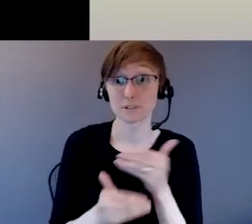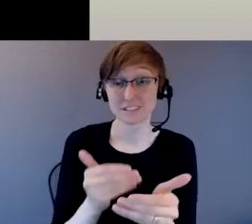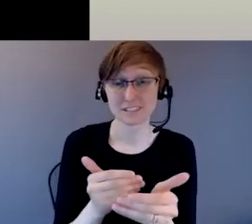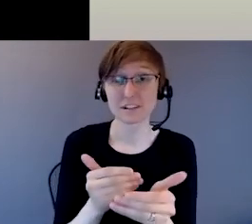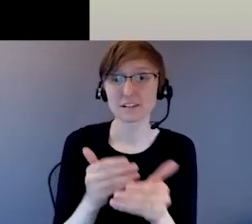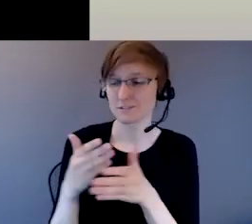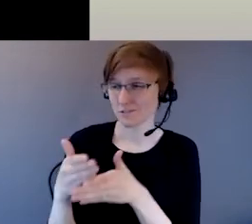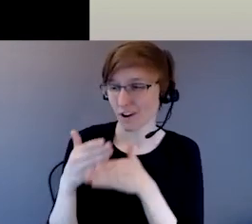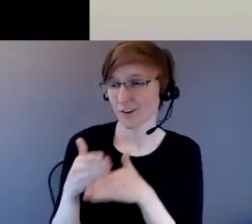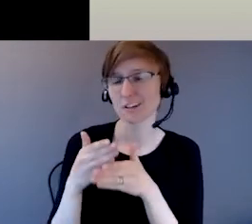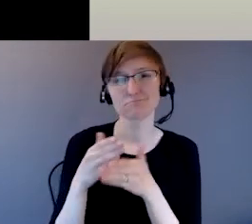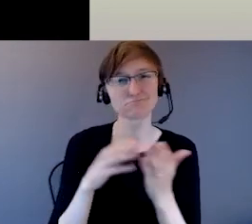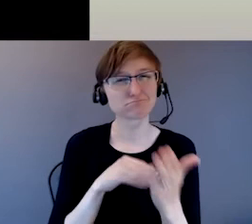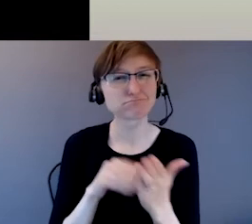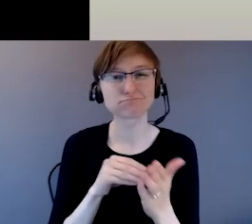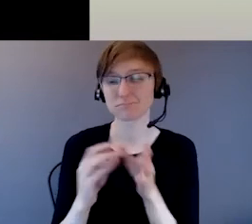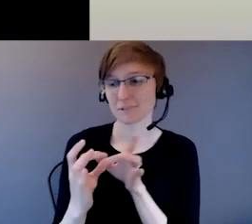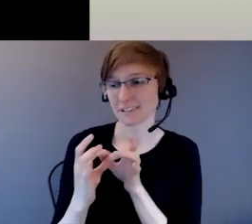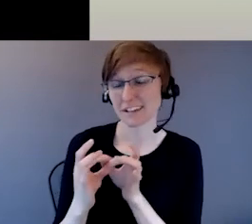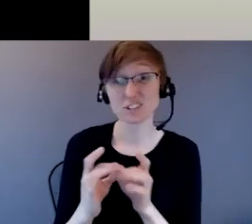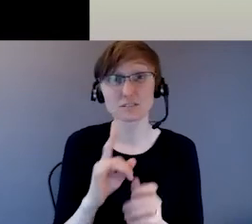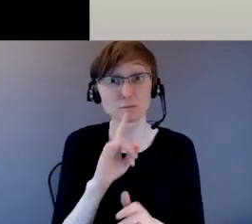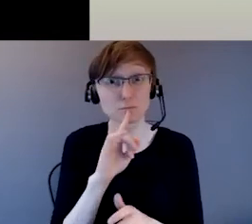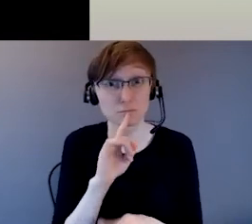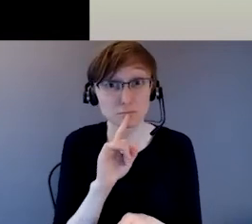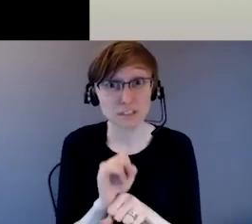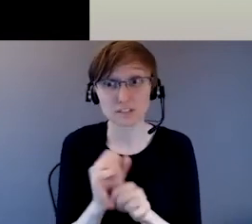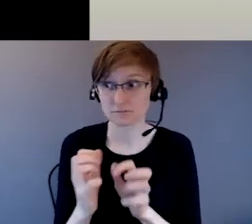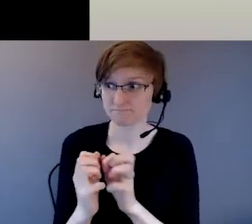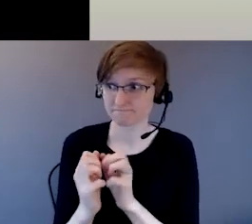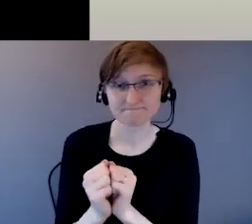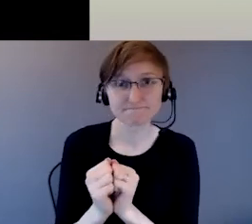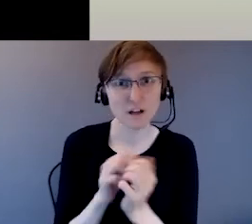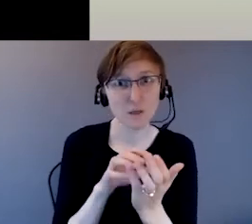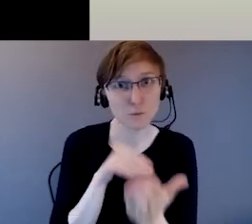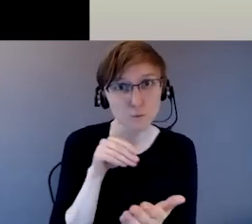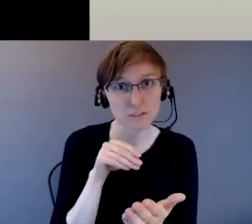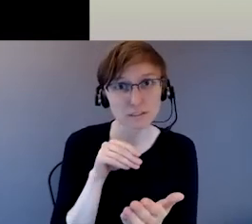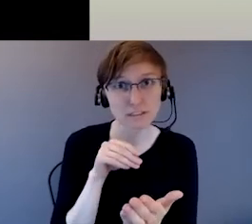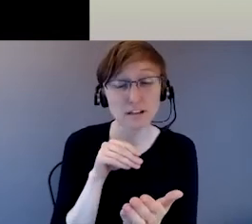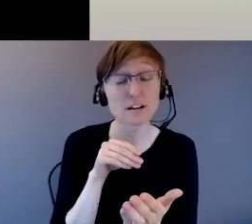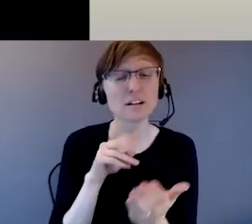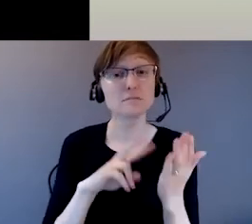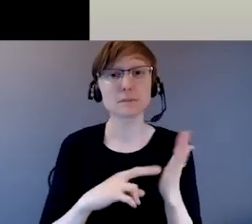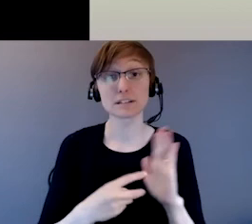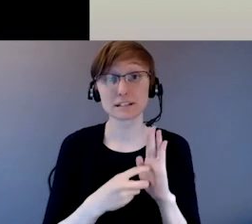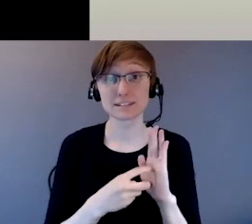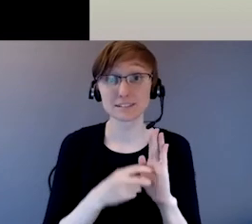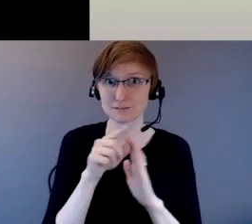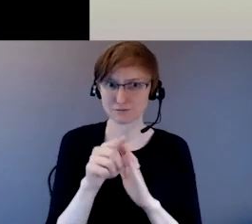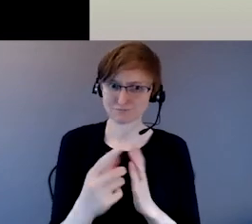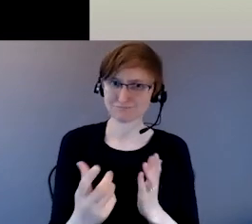sharing, that connection, that genuine element of learning, you have the opportunity to maximize